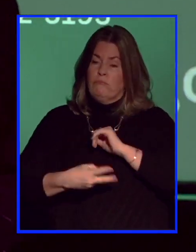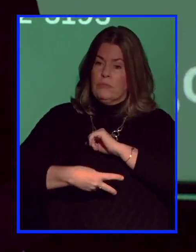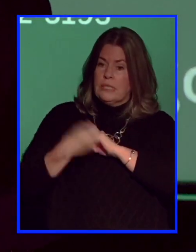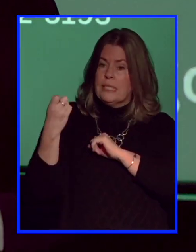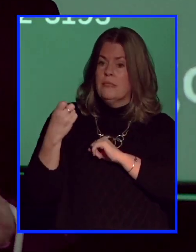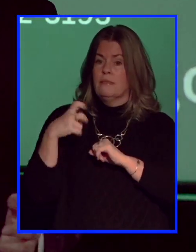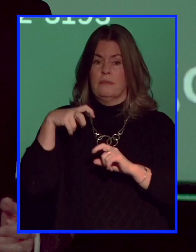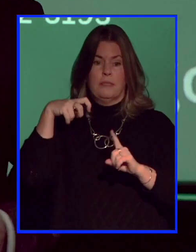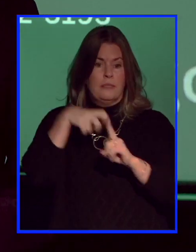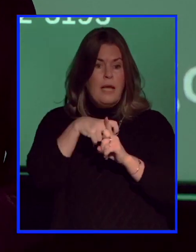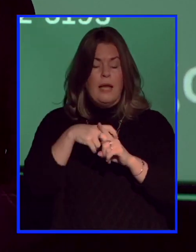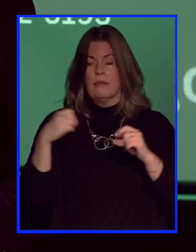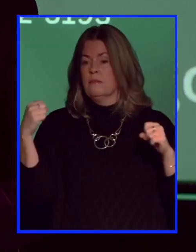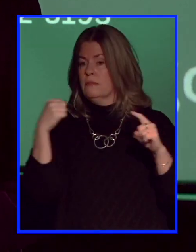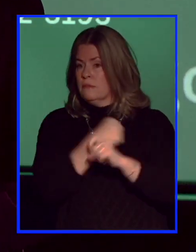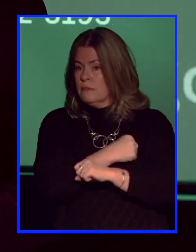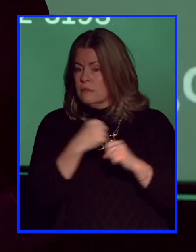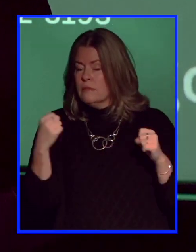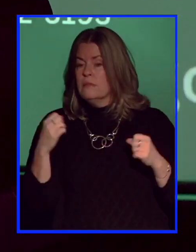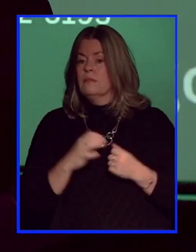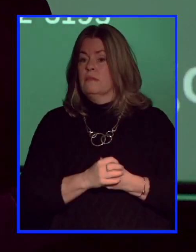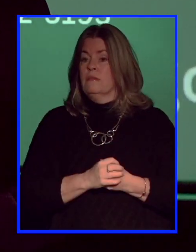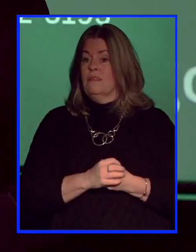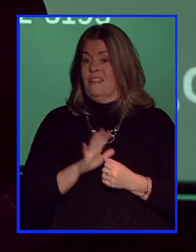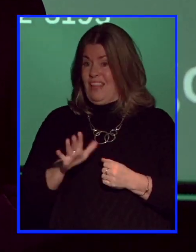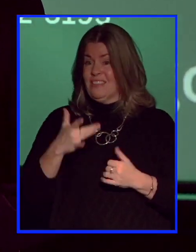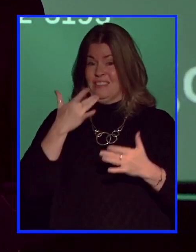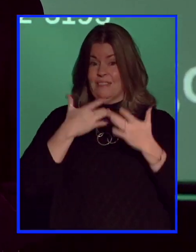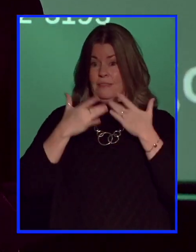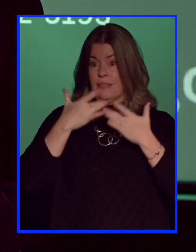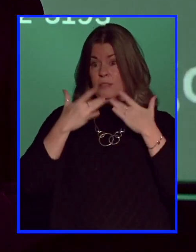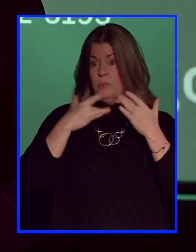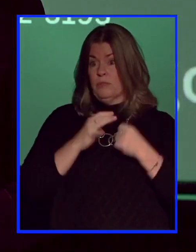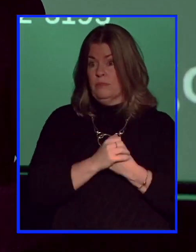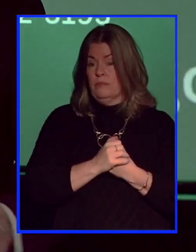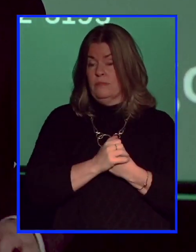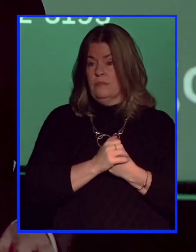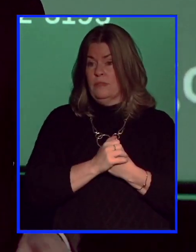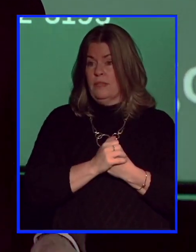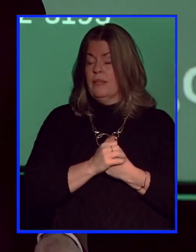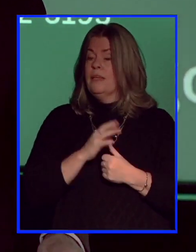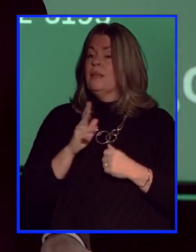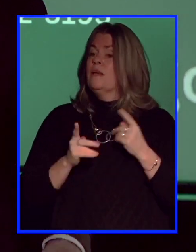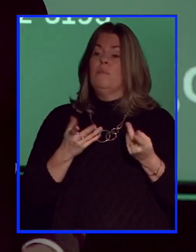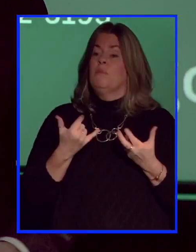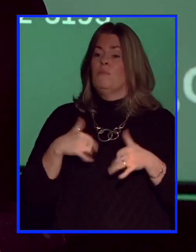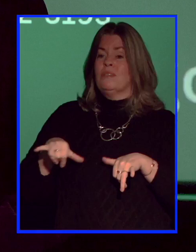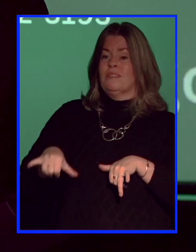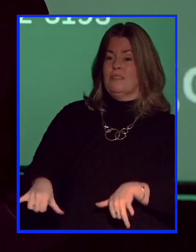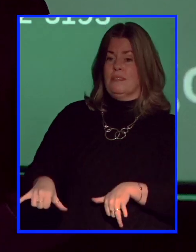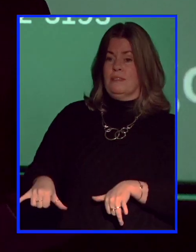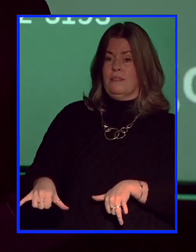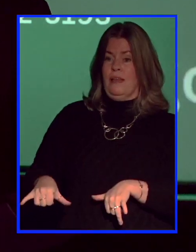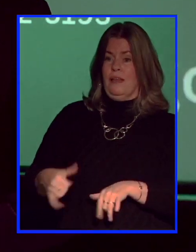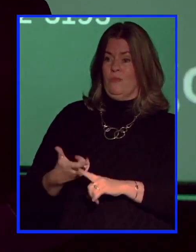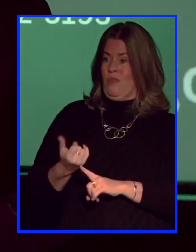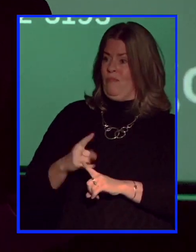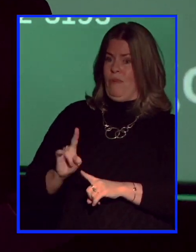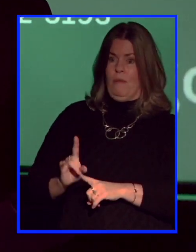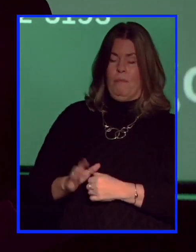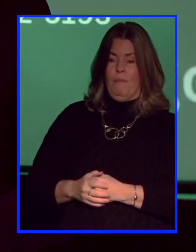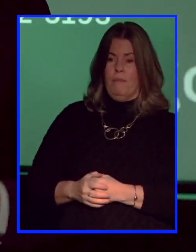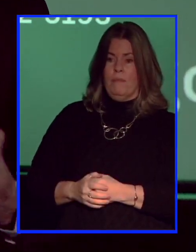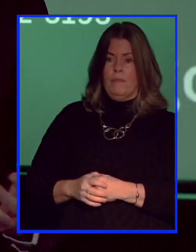them, assault them. That's desperation. And people want to stay where they live by and large, but they've got to have a